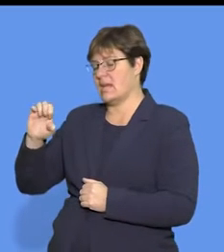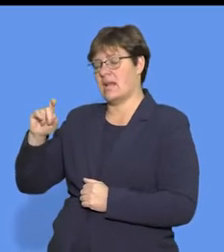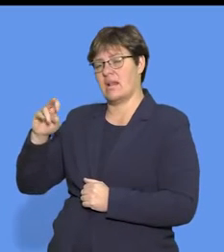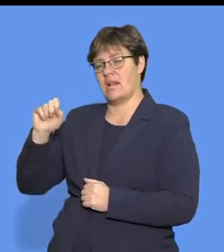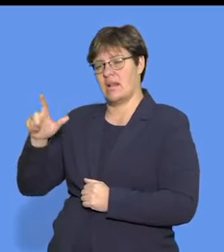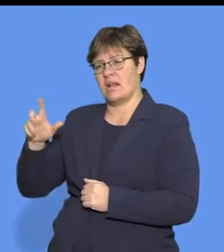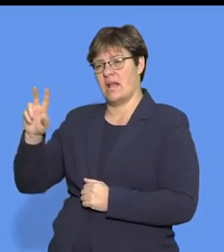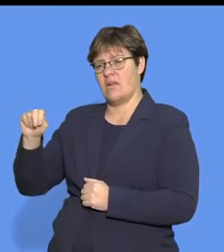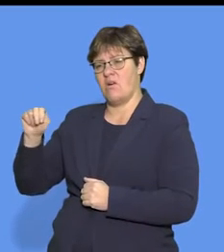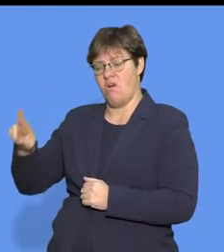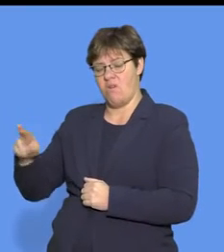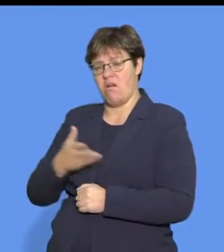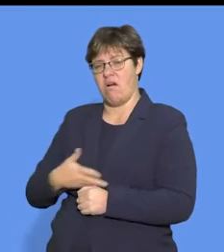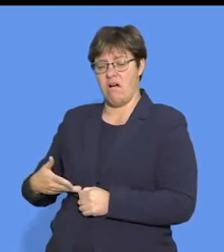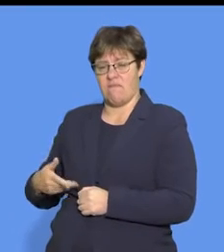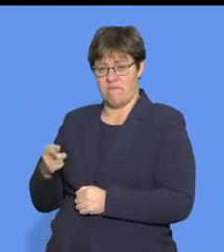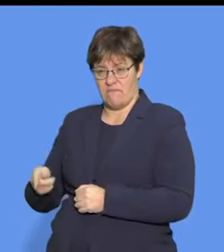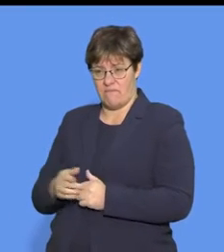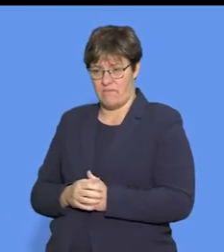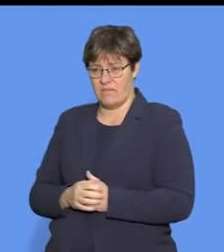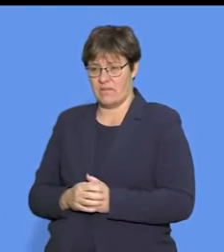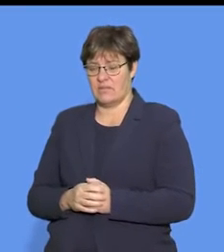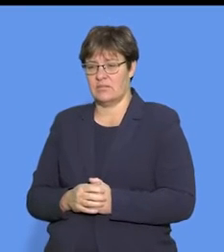and we've got a nickel